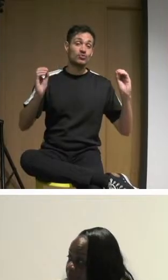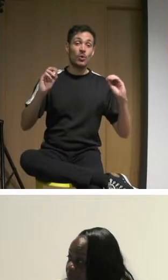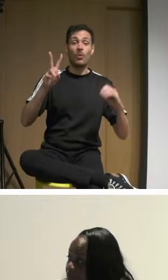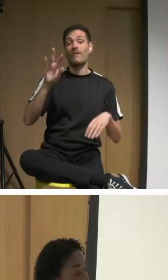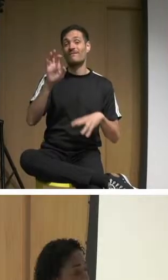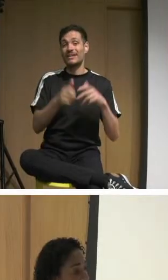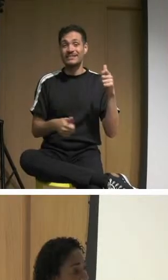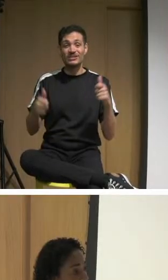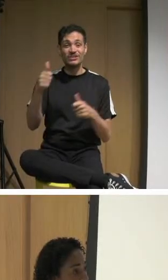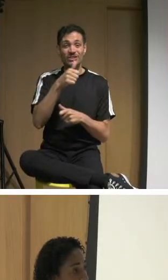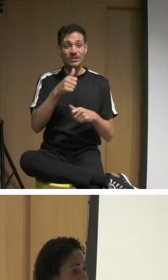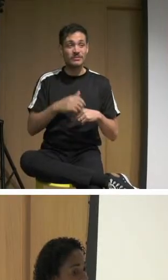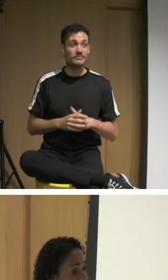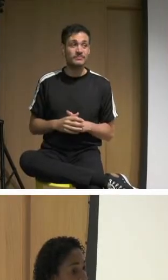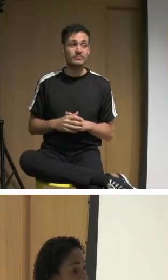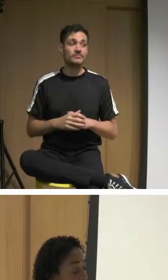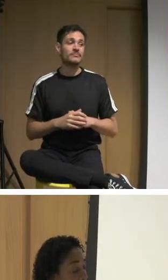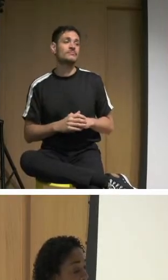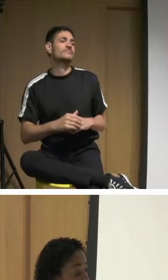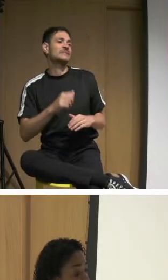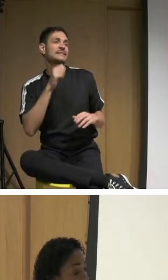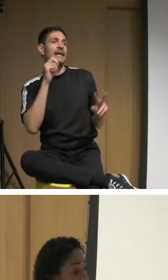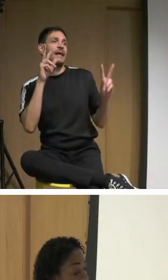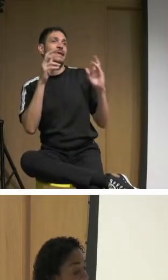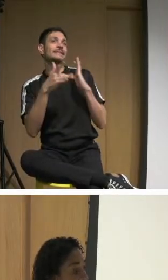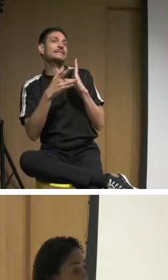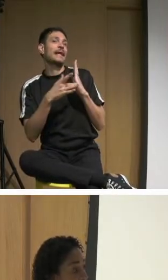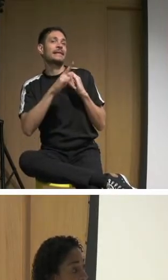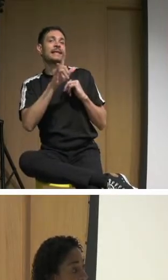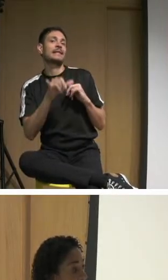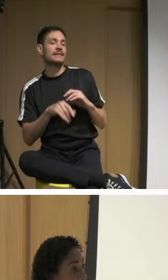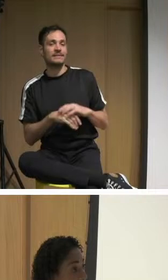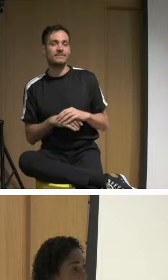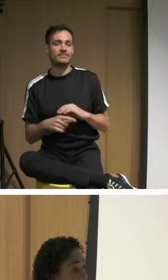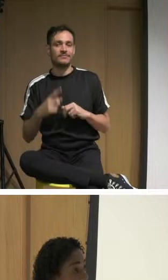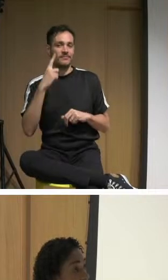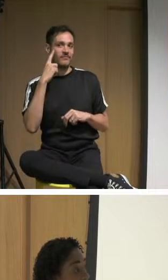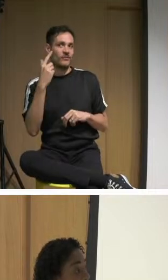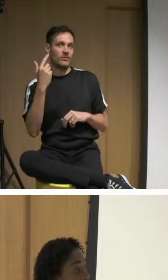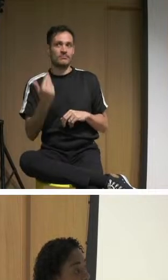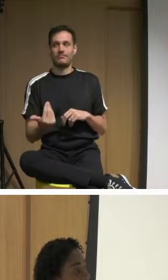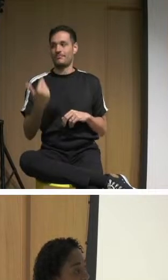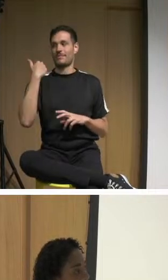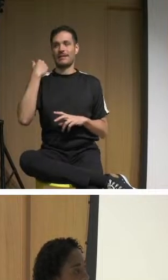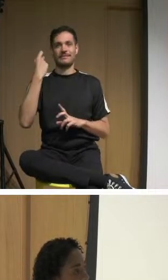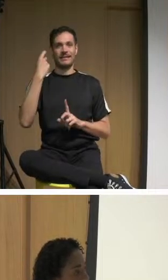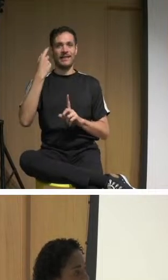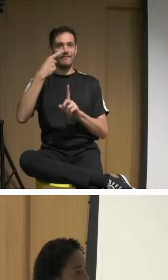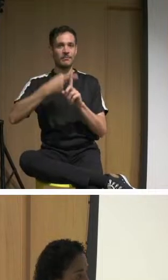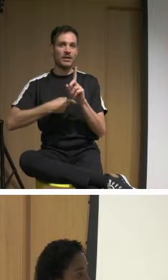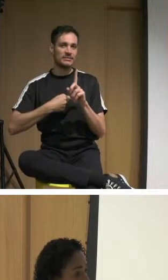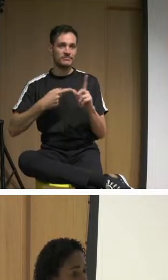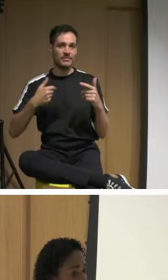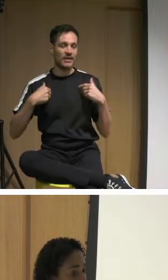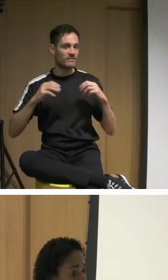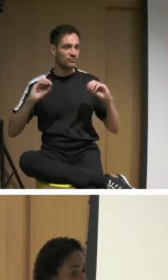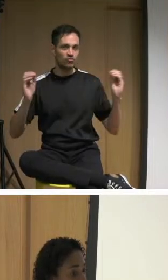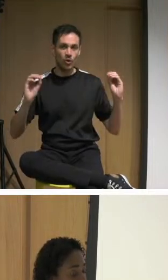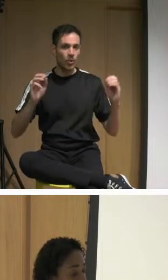don't have, technically, this is what I'm saying to you. Technically, for the last 11 months, we have not had a vice chair.